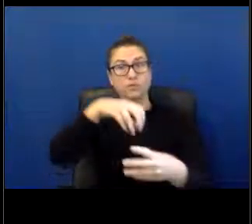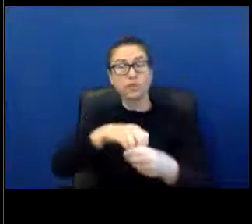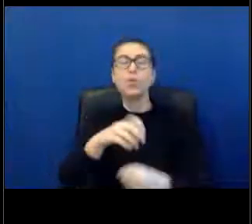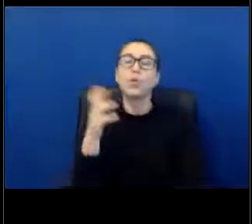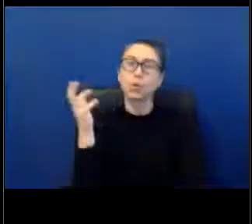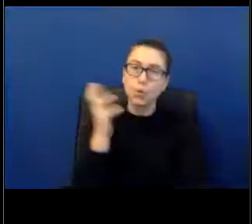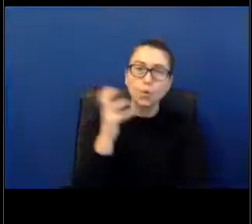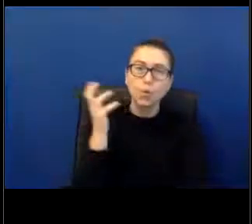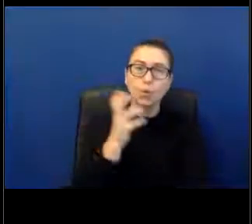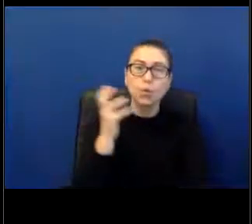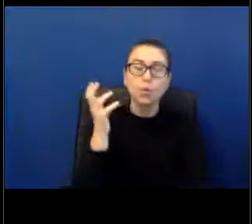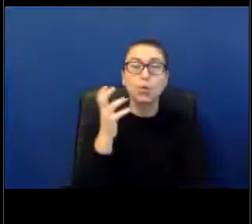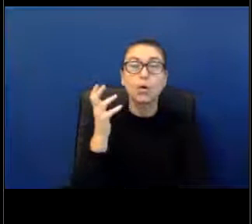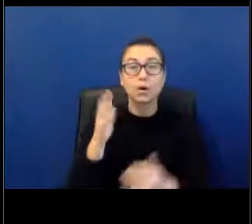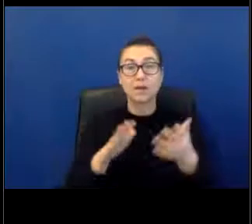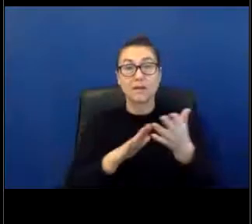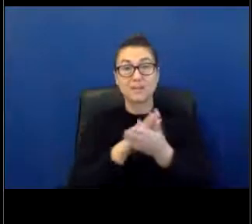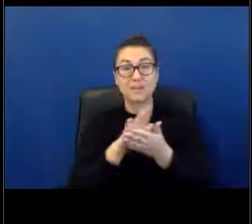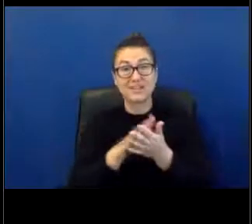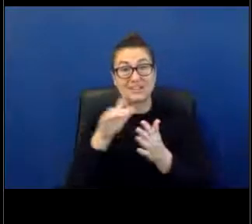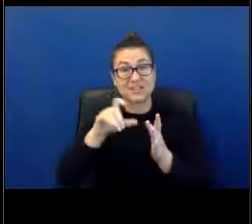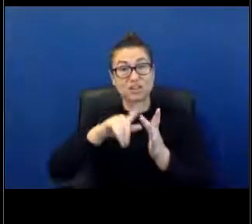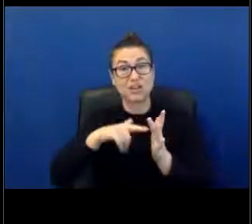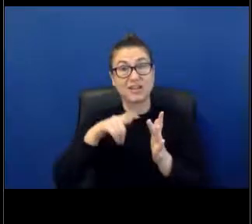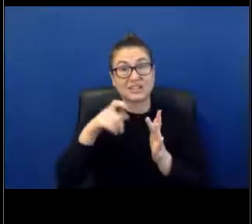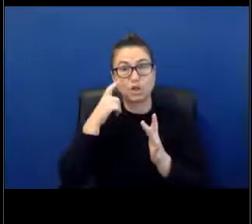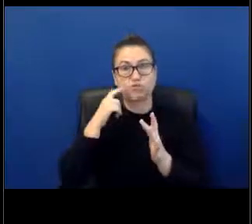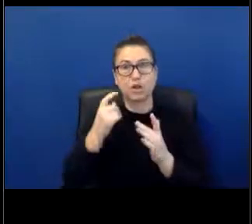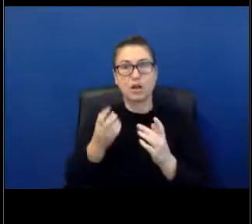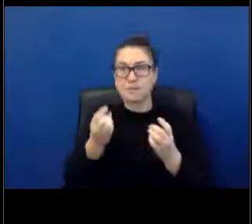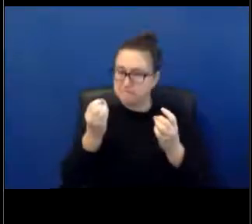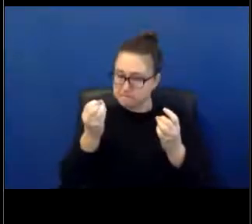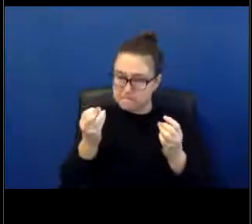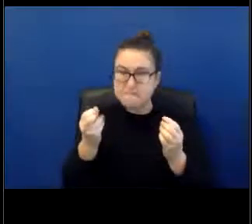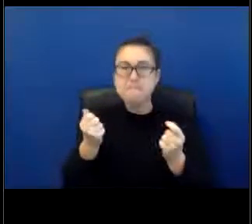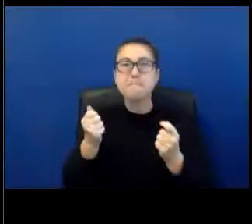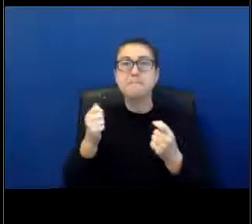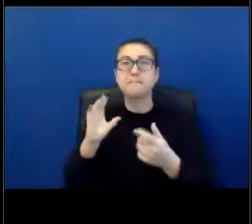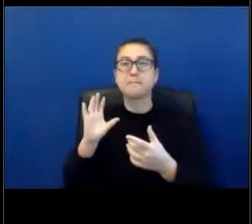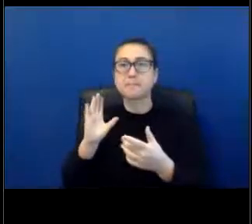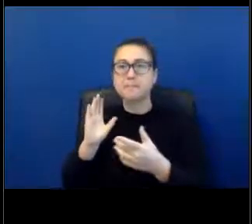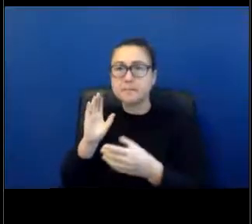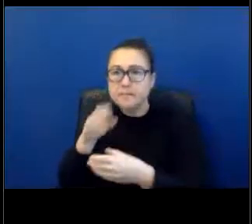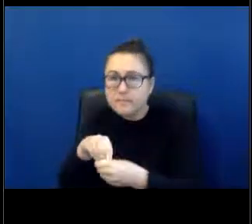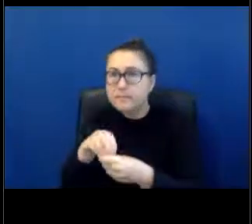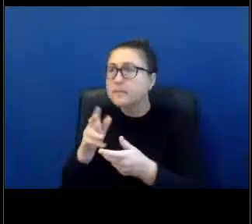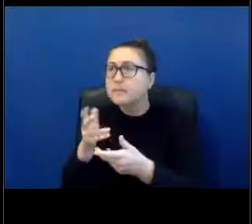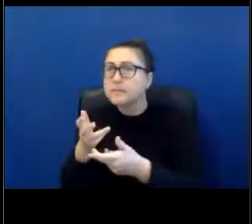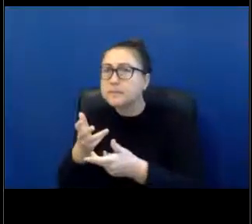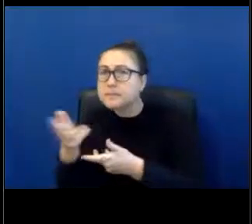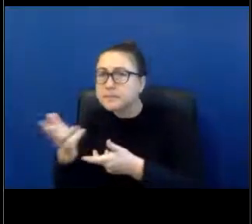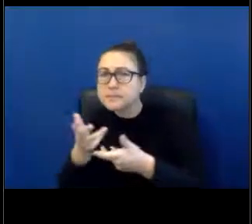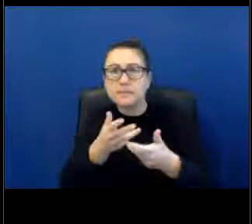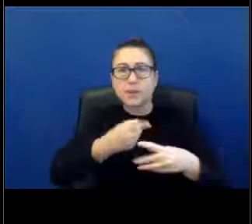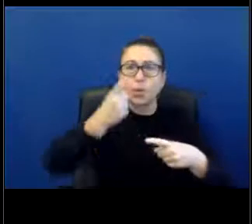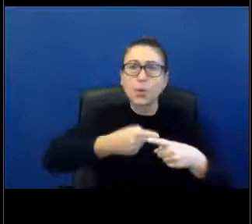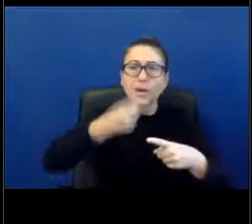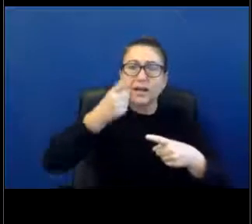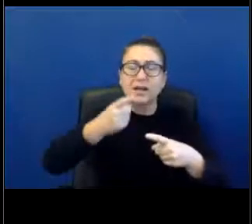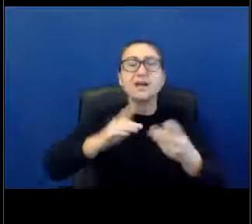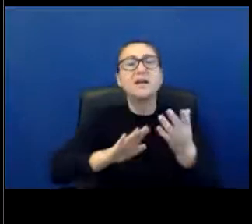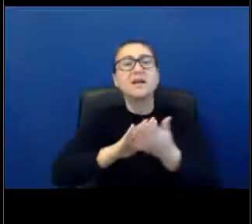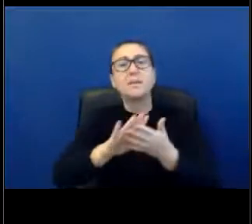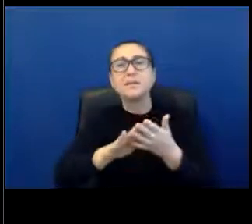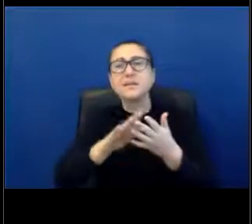get in and try and, you know, assist people with the dispute, then the more likelihood that you'll have a good outcome for